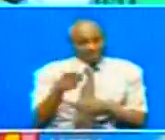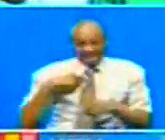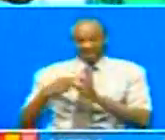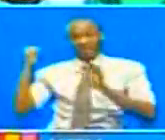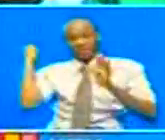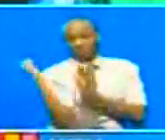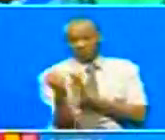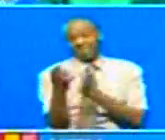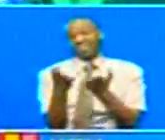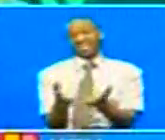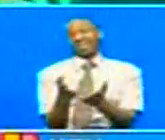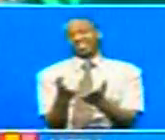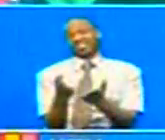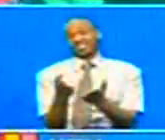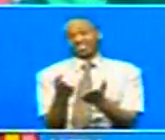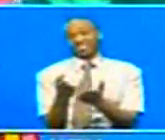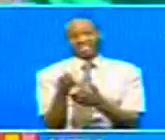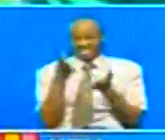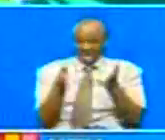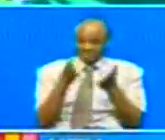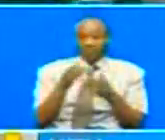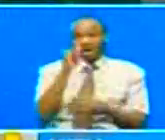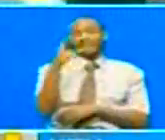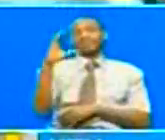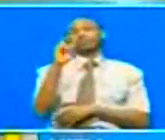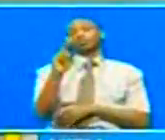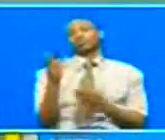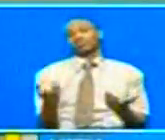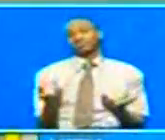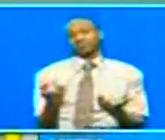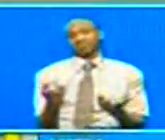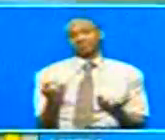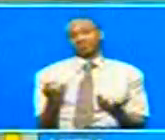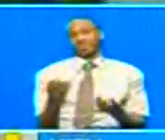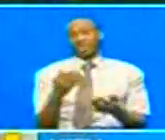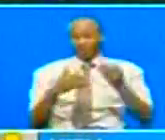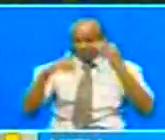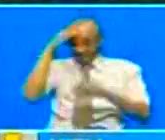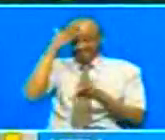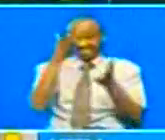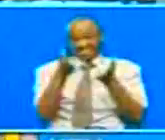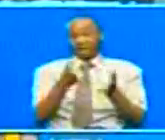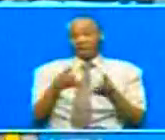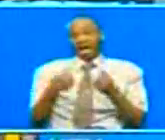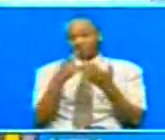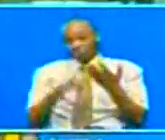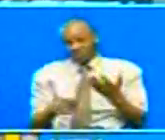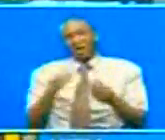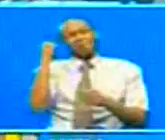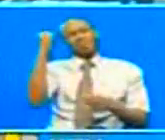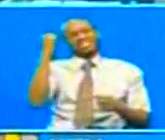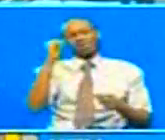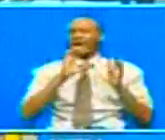knifed, was stabbed, and right now he's in the ICU. The university is currently undergoing a wave of